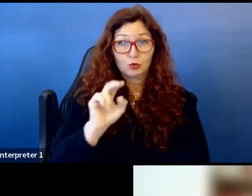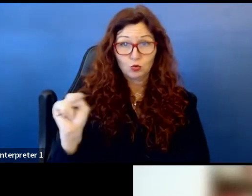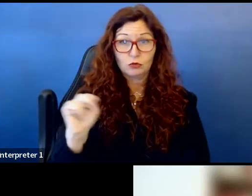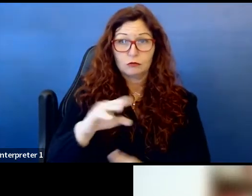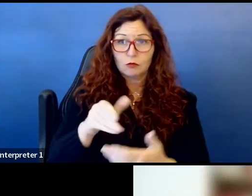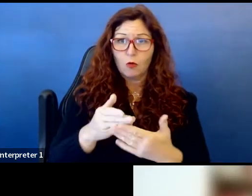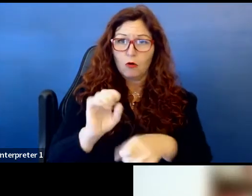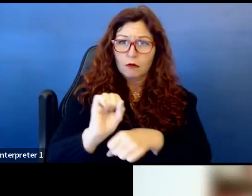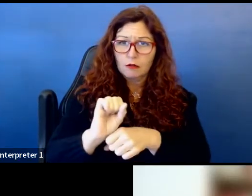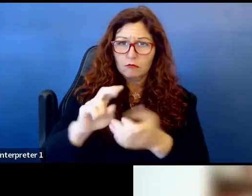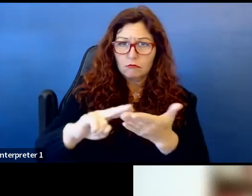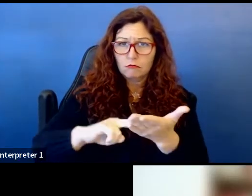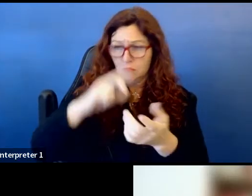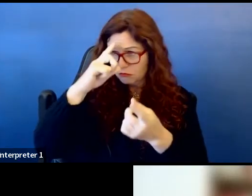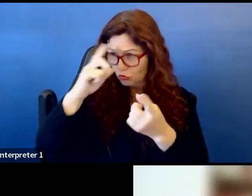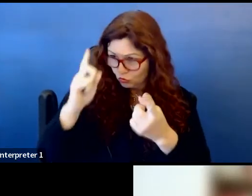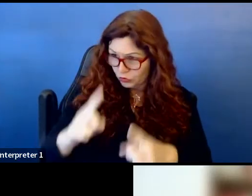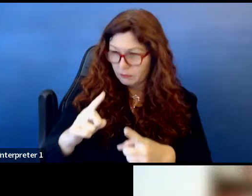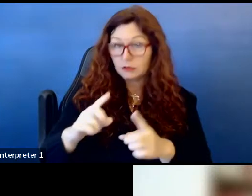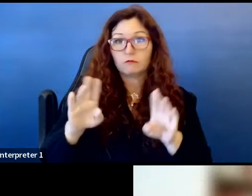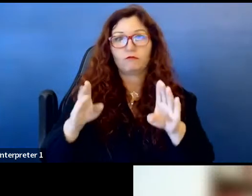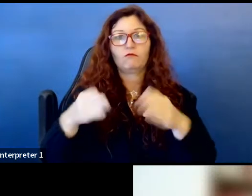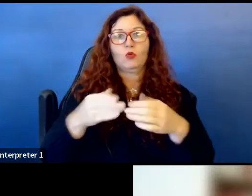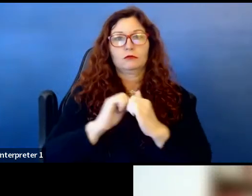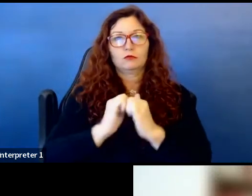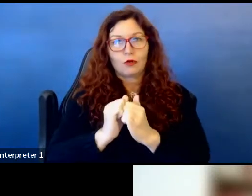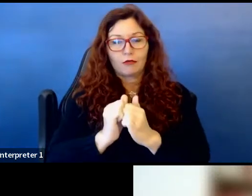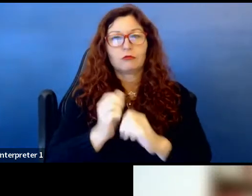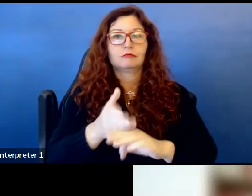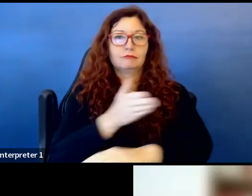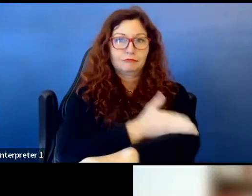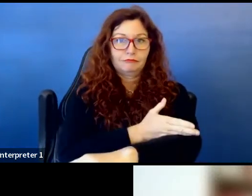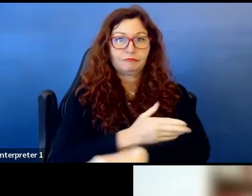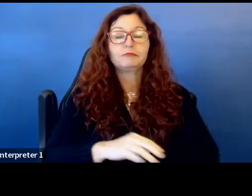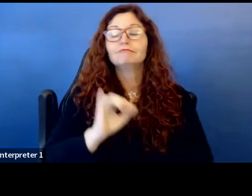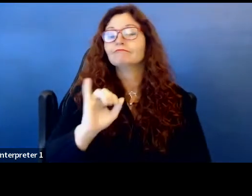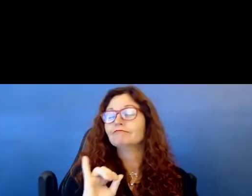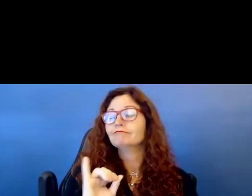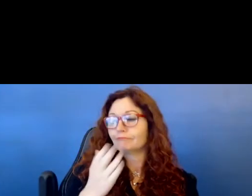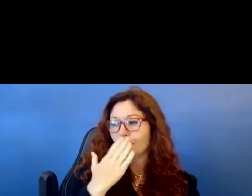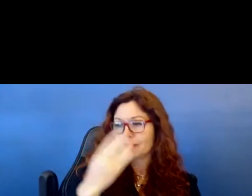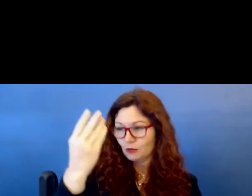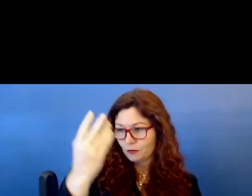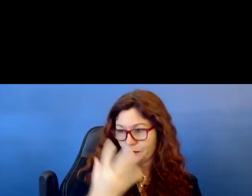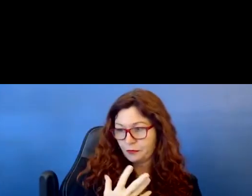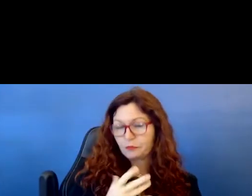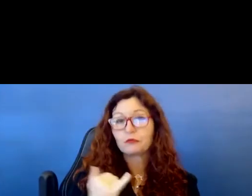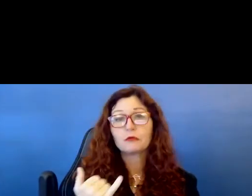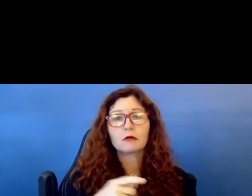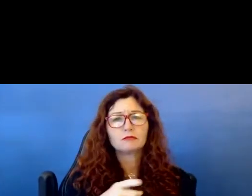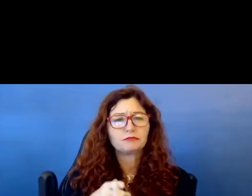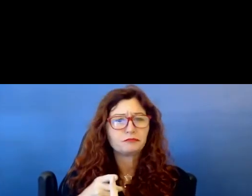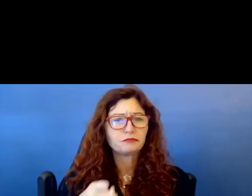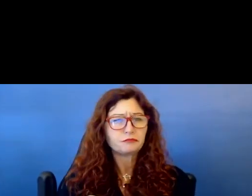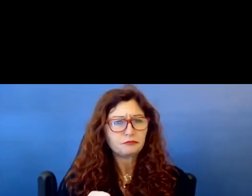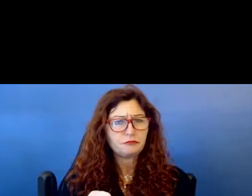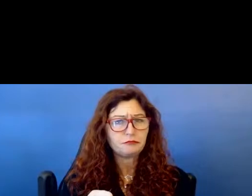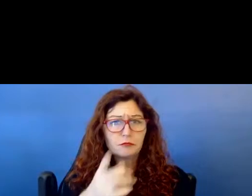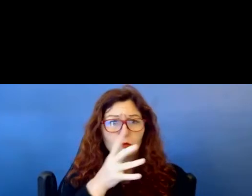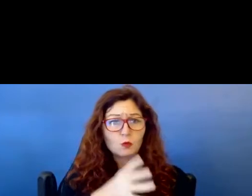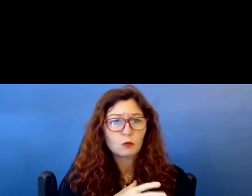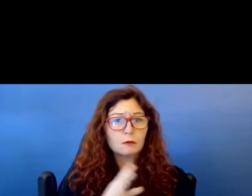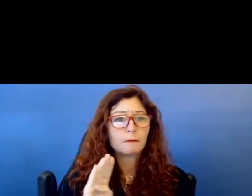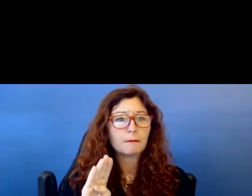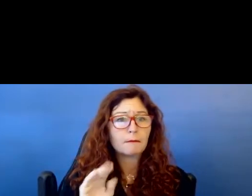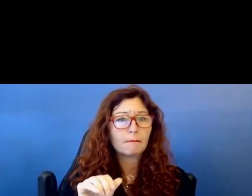uh those thoughts and that information that's very helpful um i'd like to go back to miss bailey if i could and ask another